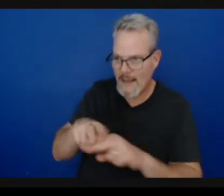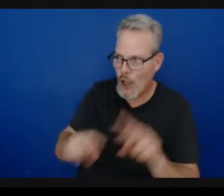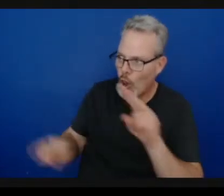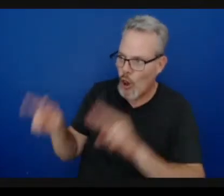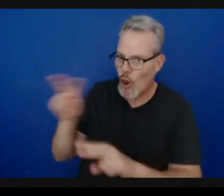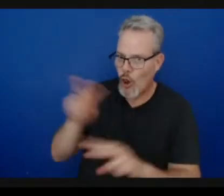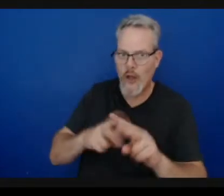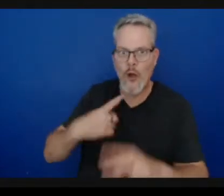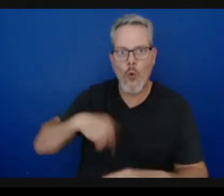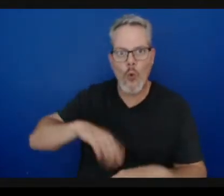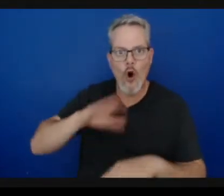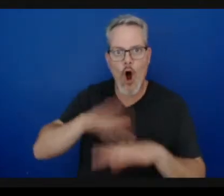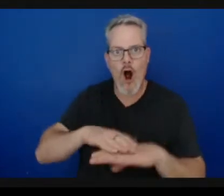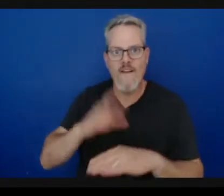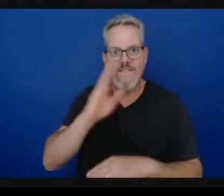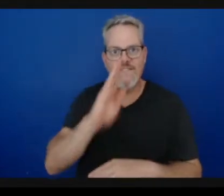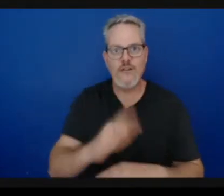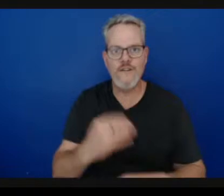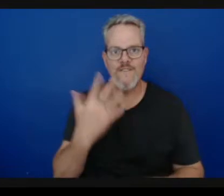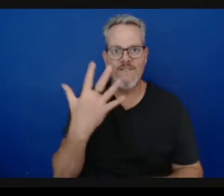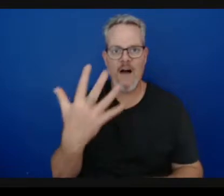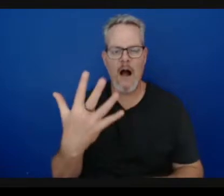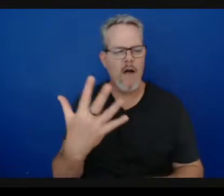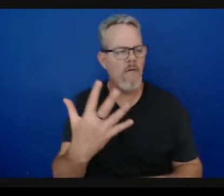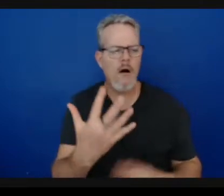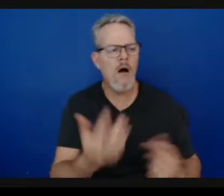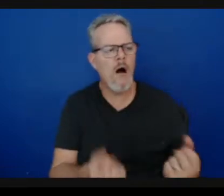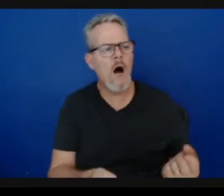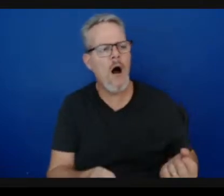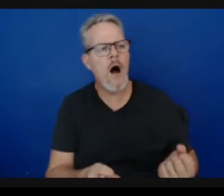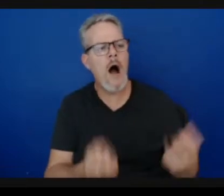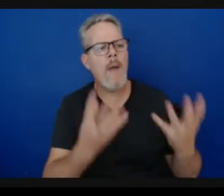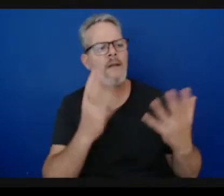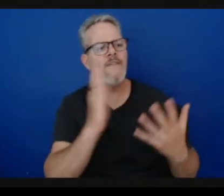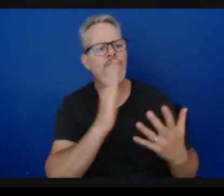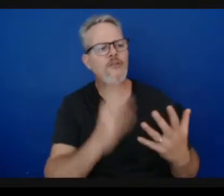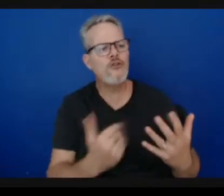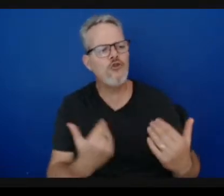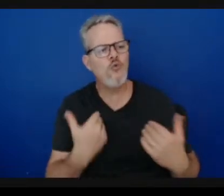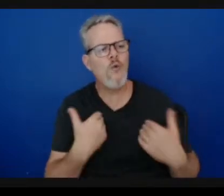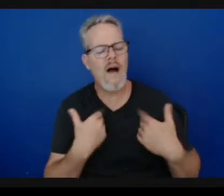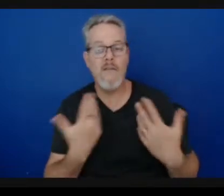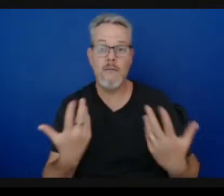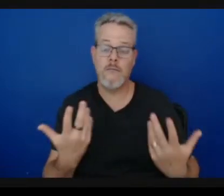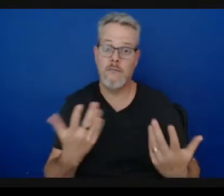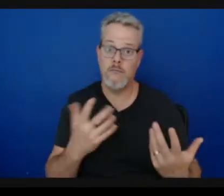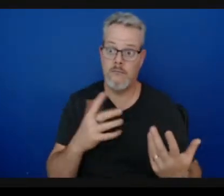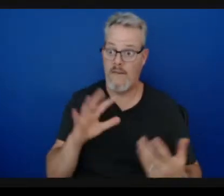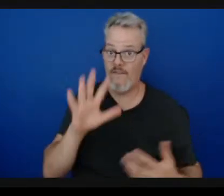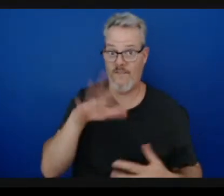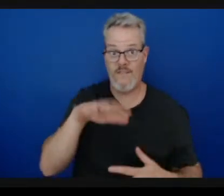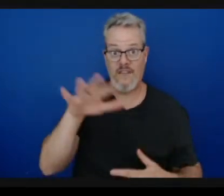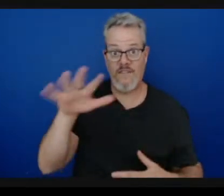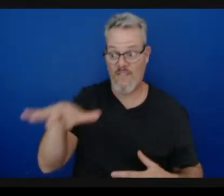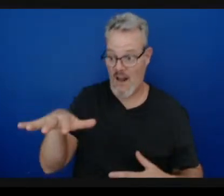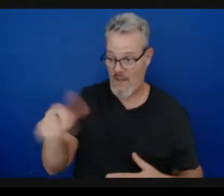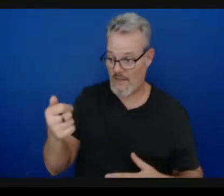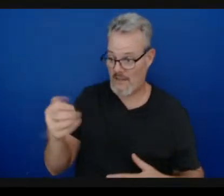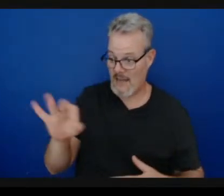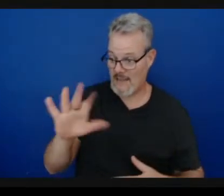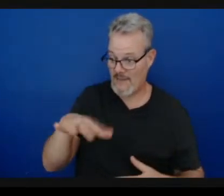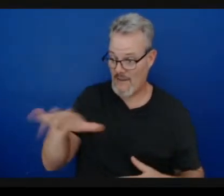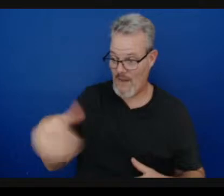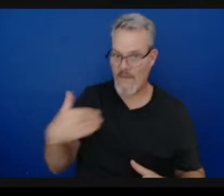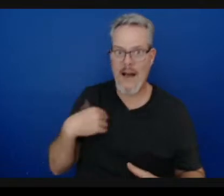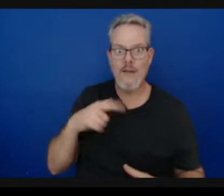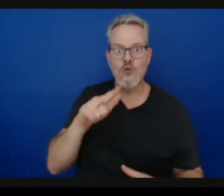Fissure 5, and then people would ask, well, how many does it get up to? Like, well, 55 had 24, and they just, like,